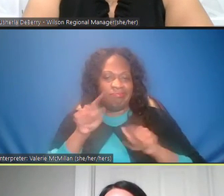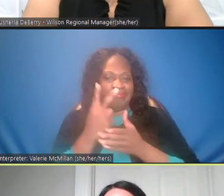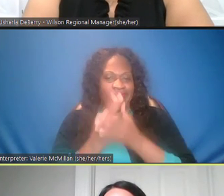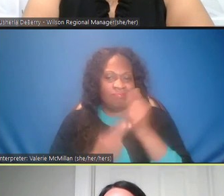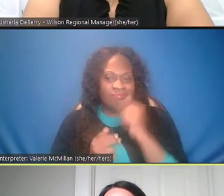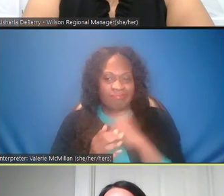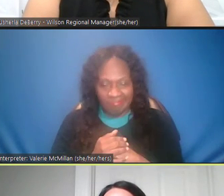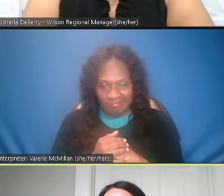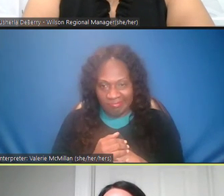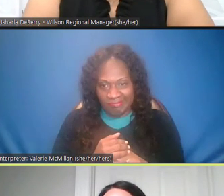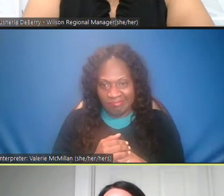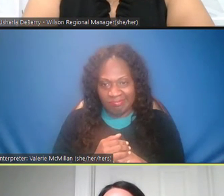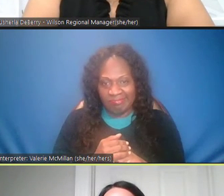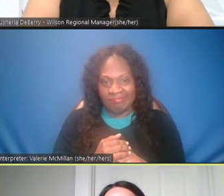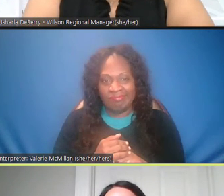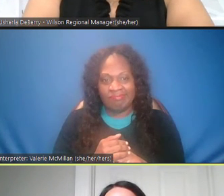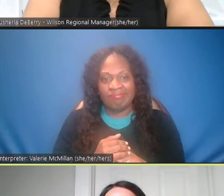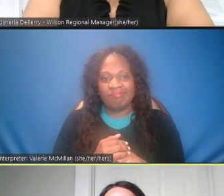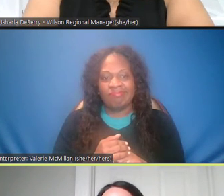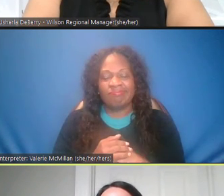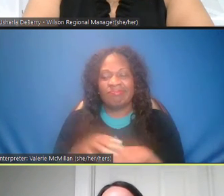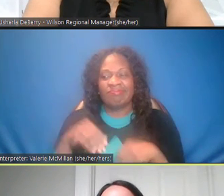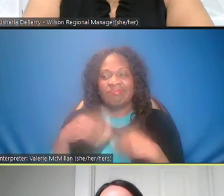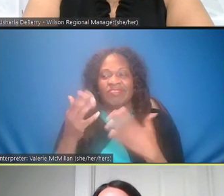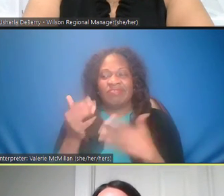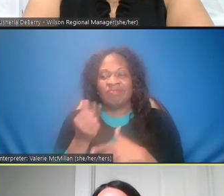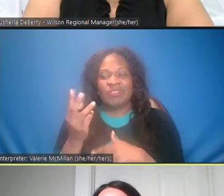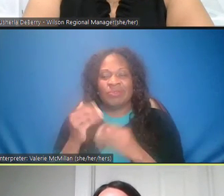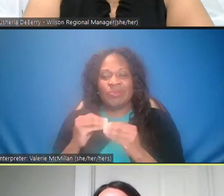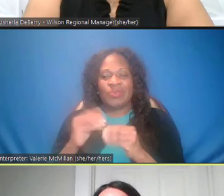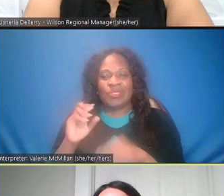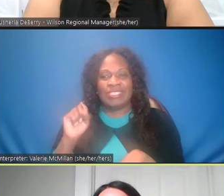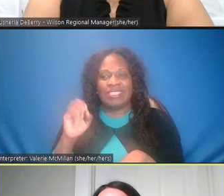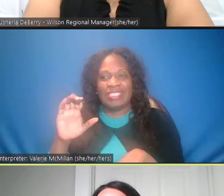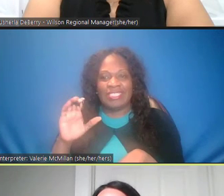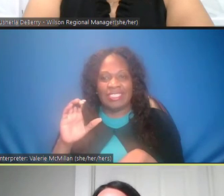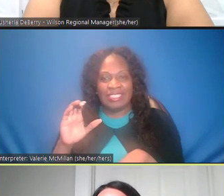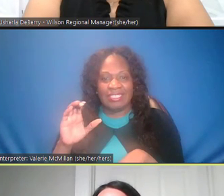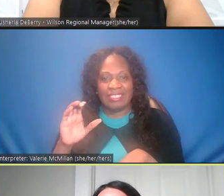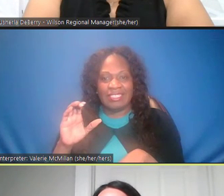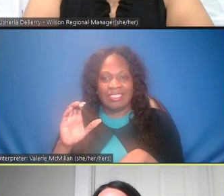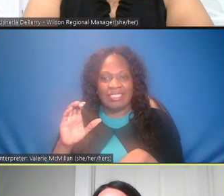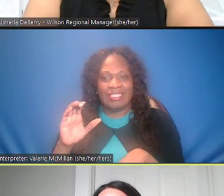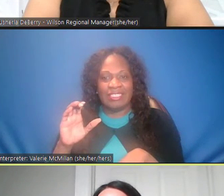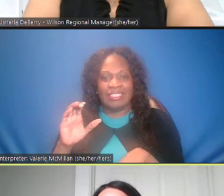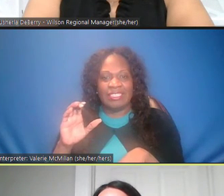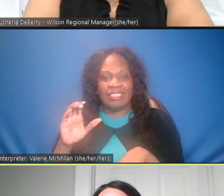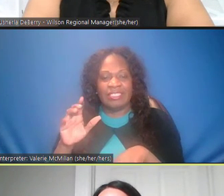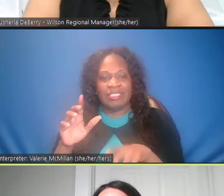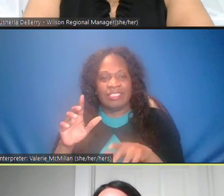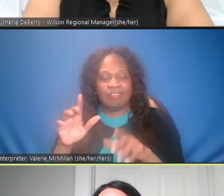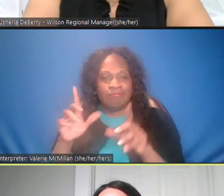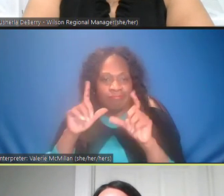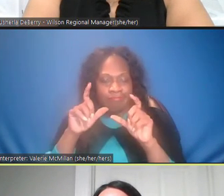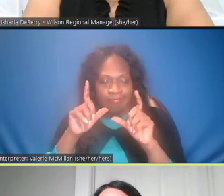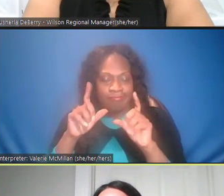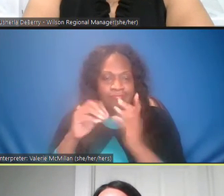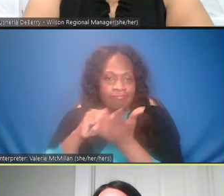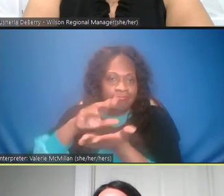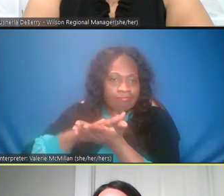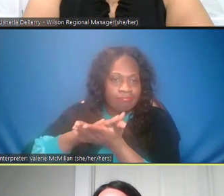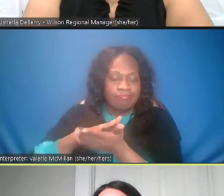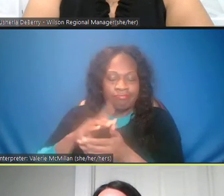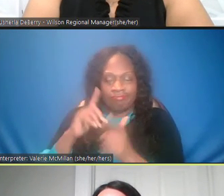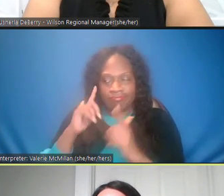well. I'll give you all a few more seconds to record this information.